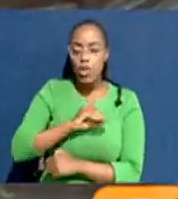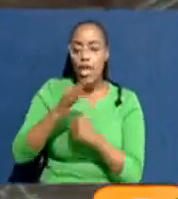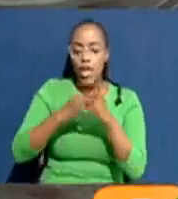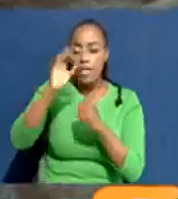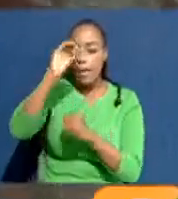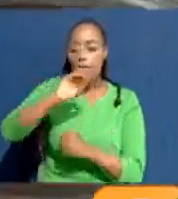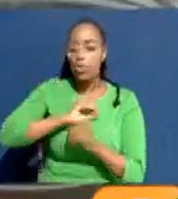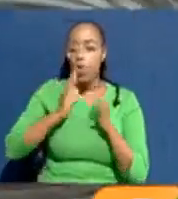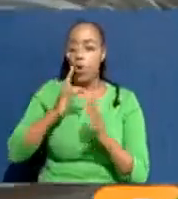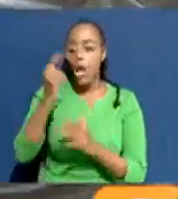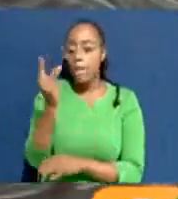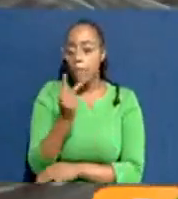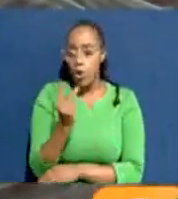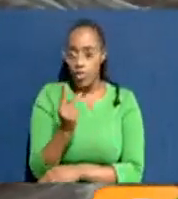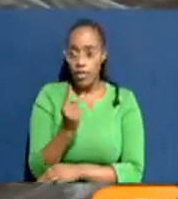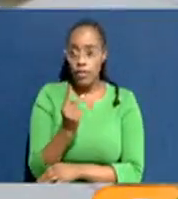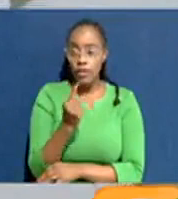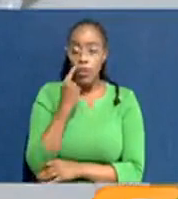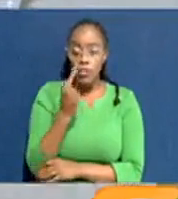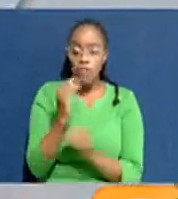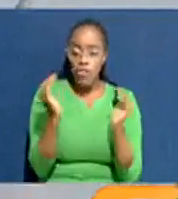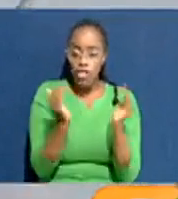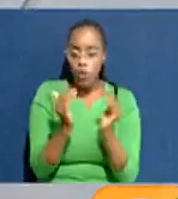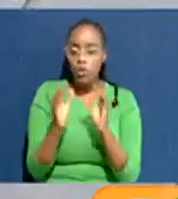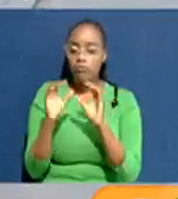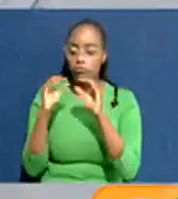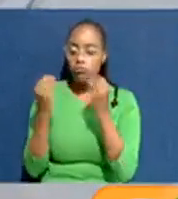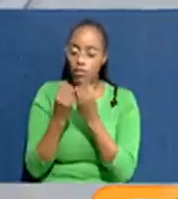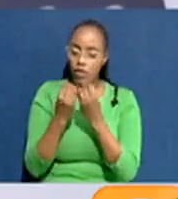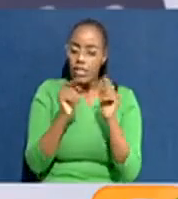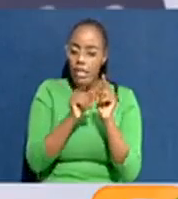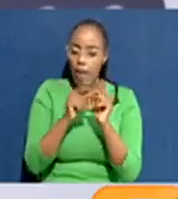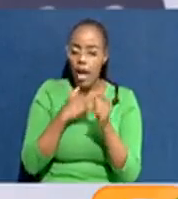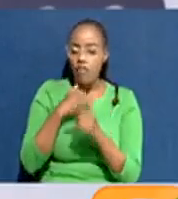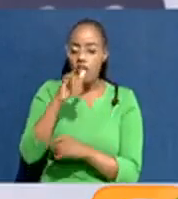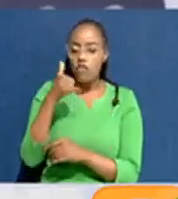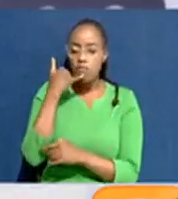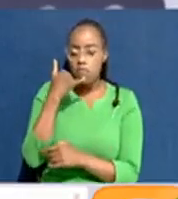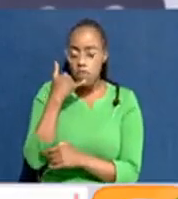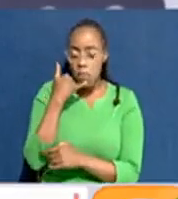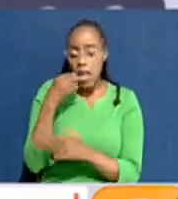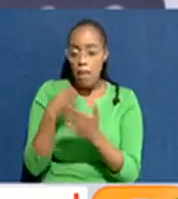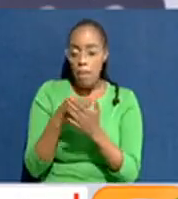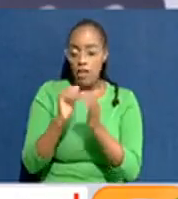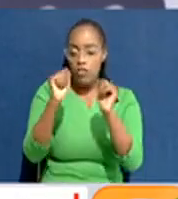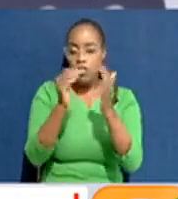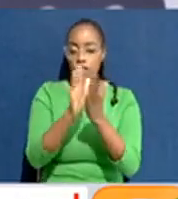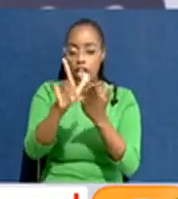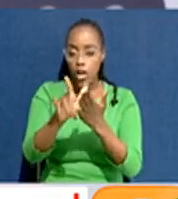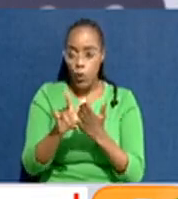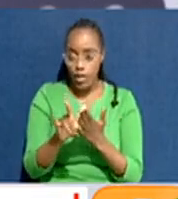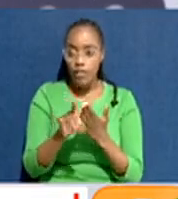were owned by both. See that small firms have more bank accounts, have more mobile money accounts, use mobile money for savings and loans